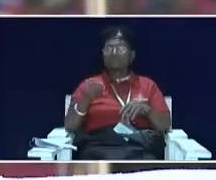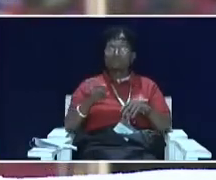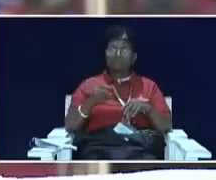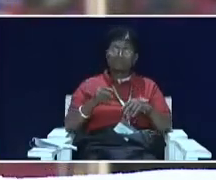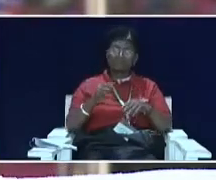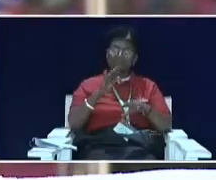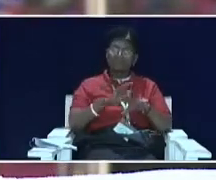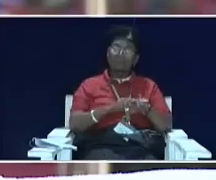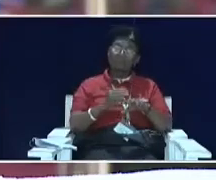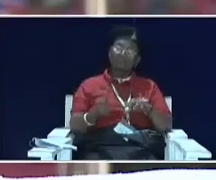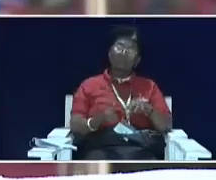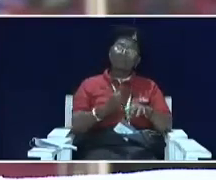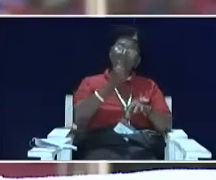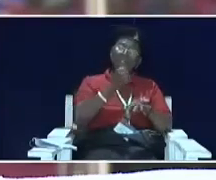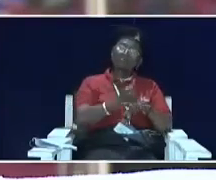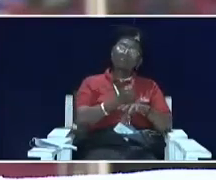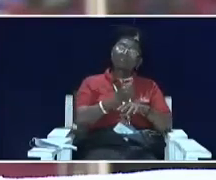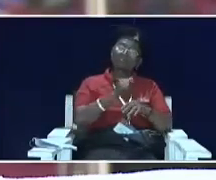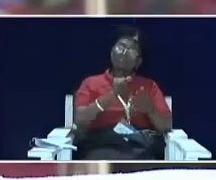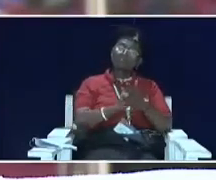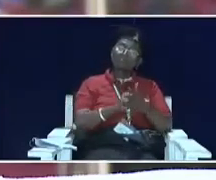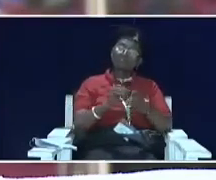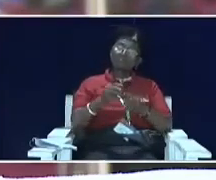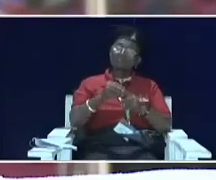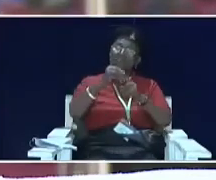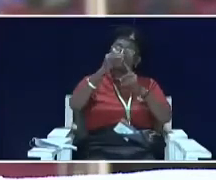on the mountain, that particular